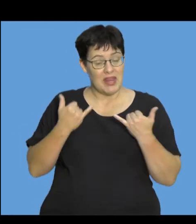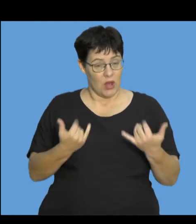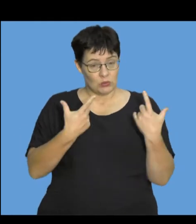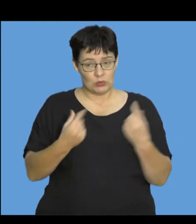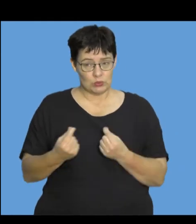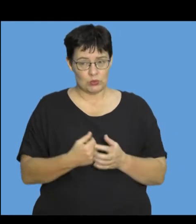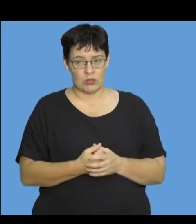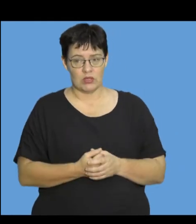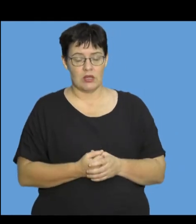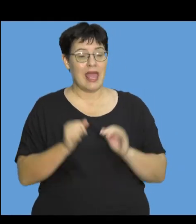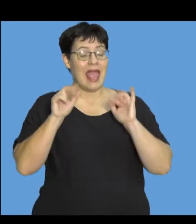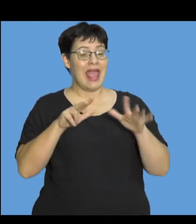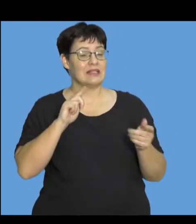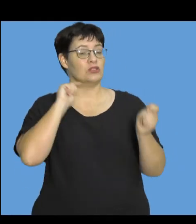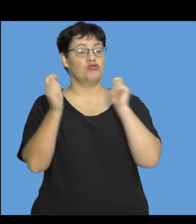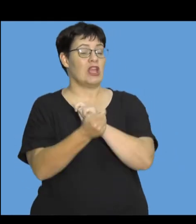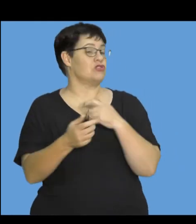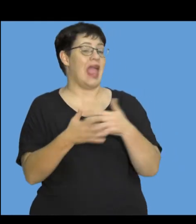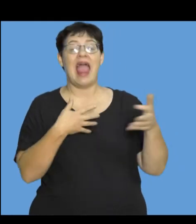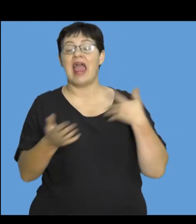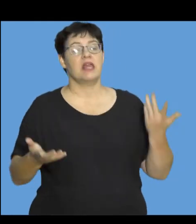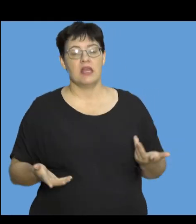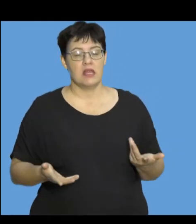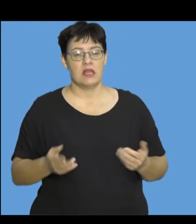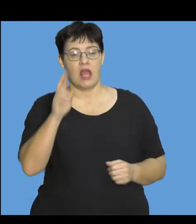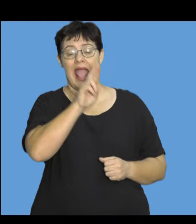we just did now, I cannot convert 18